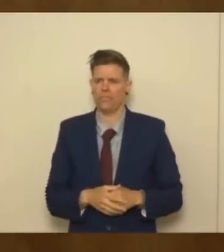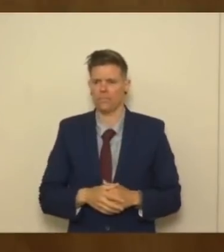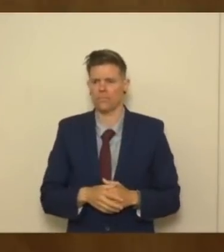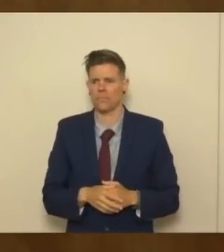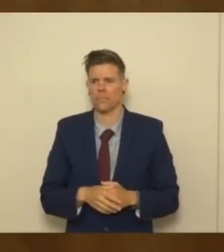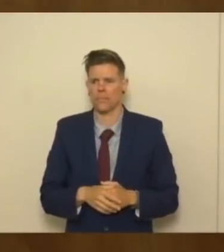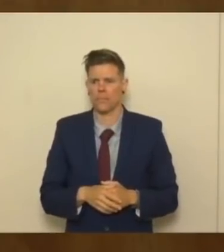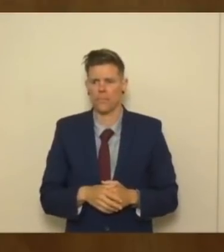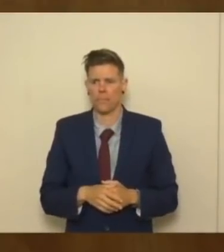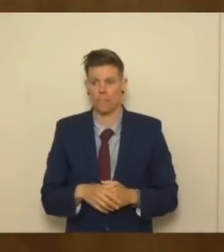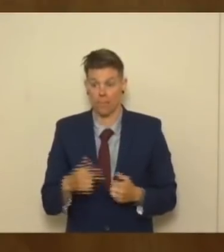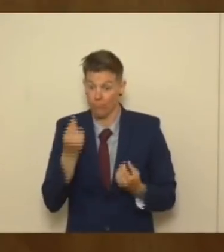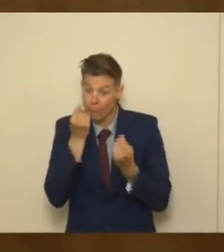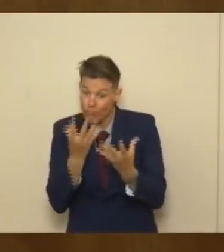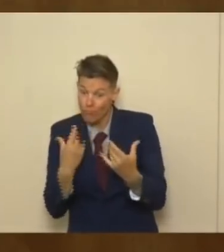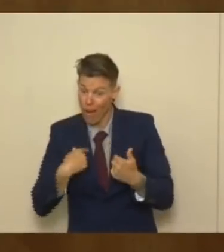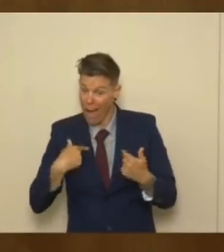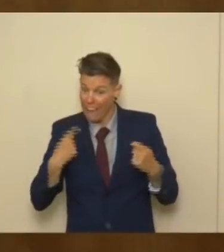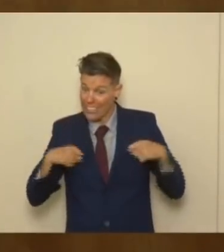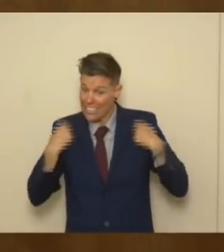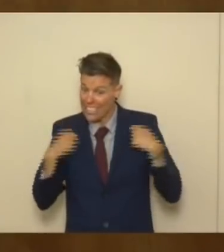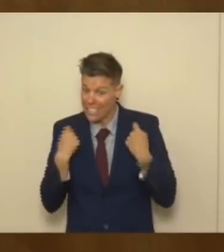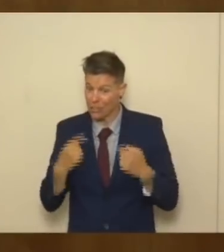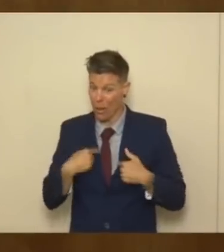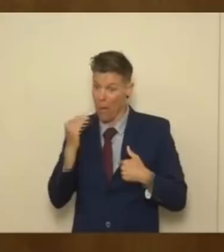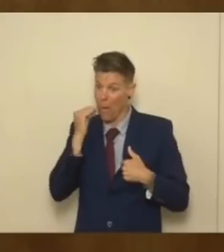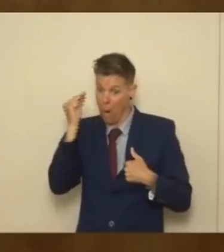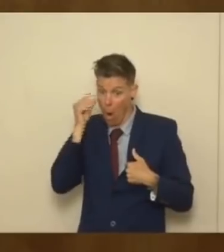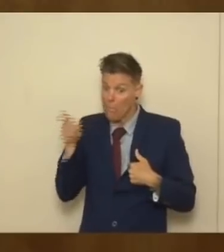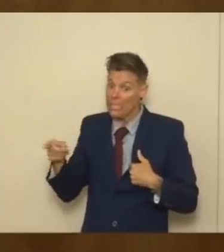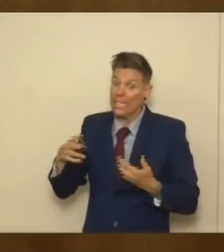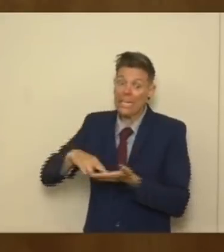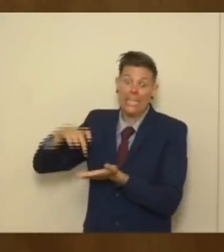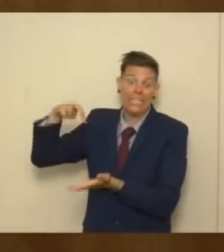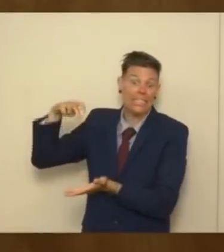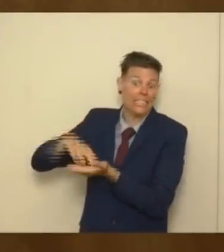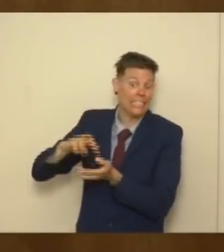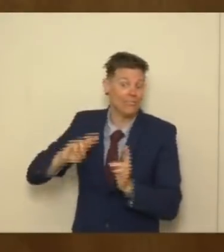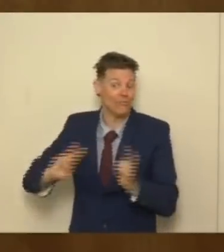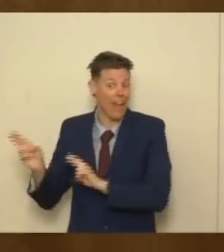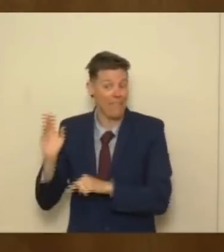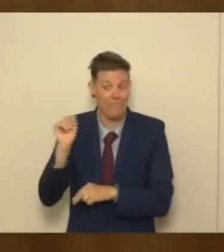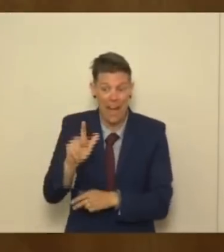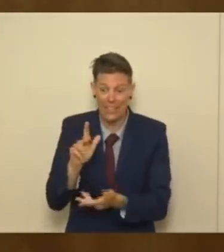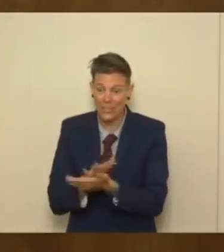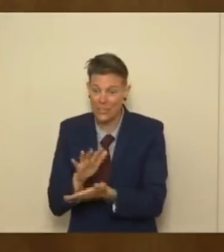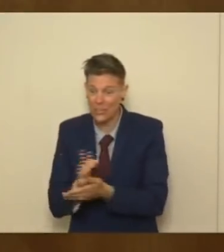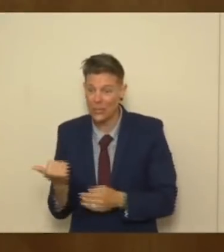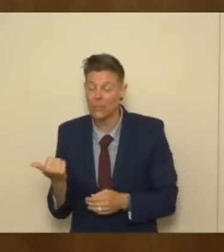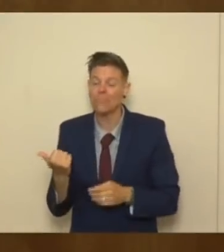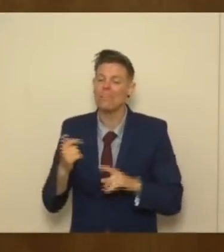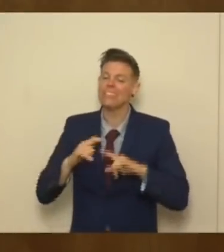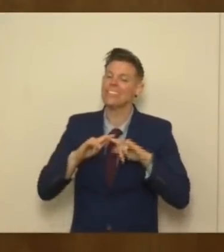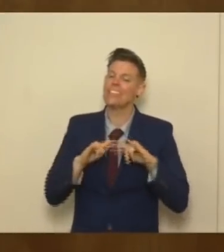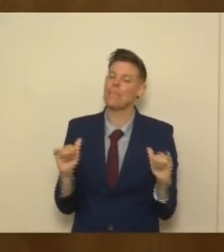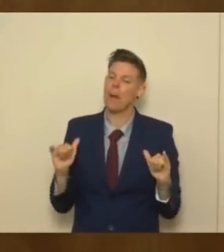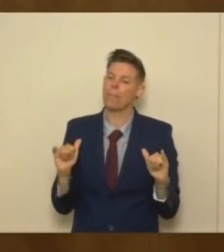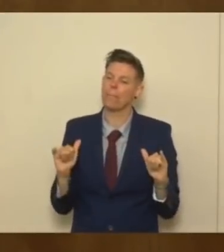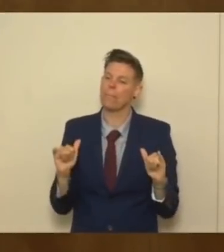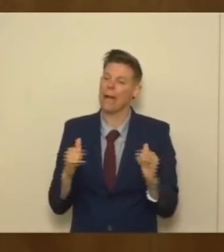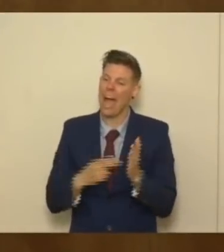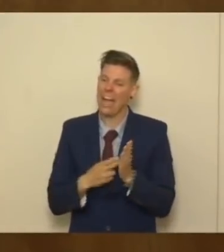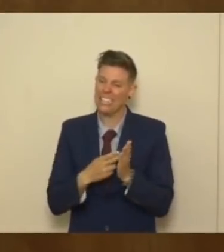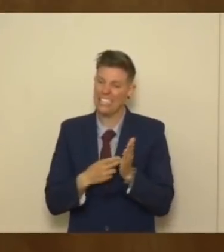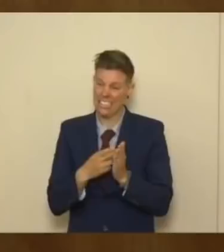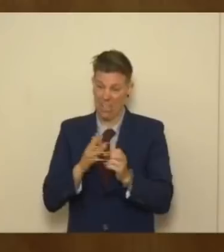about him being able to get back to school. But, you know, we don't know what's going to happen with the virus. A lot of